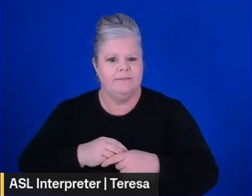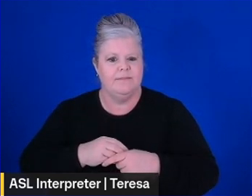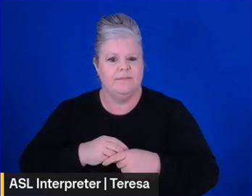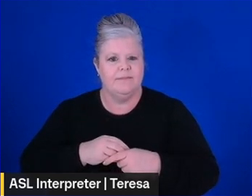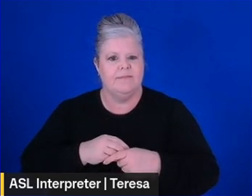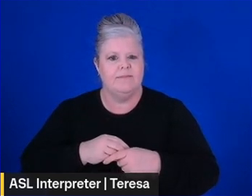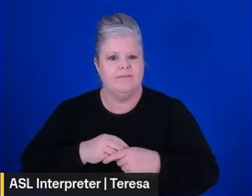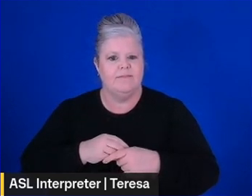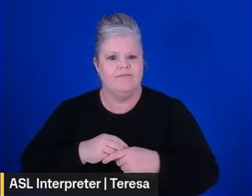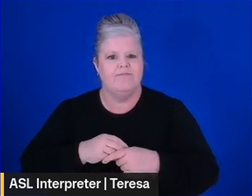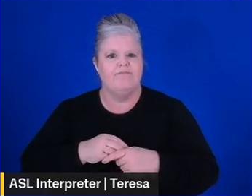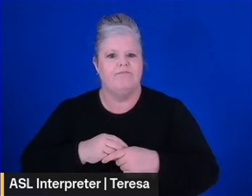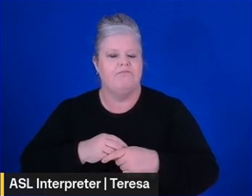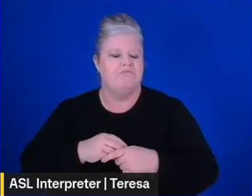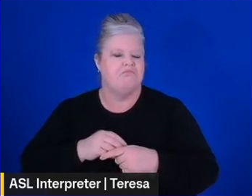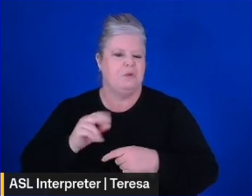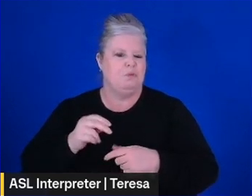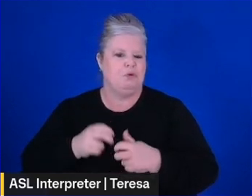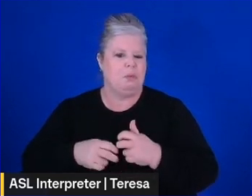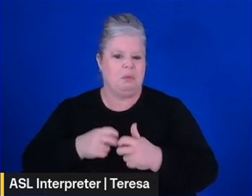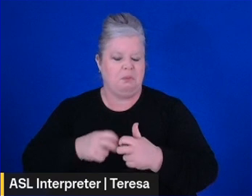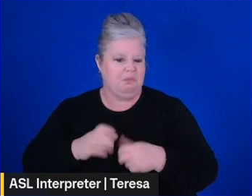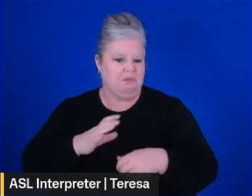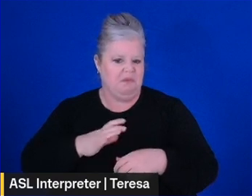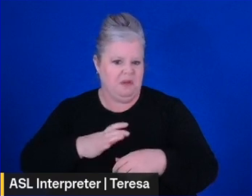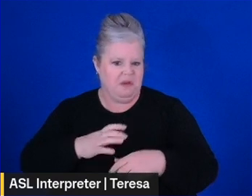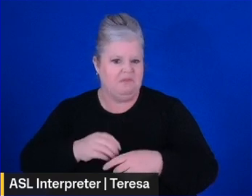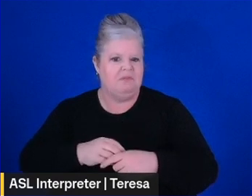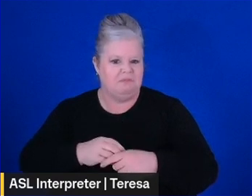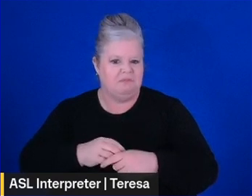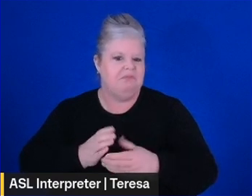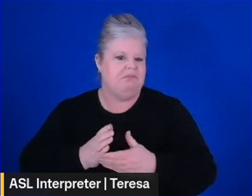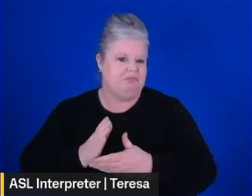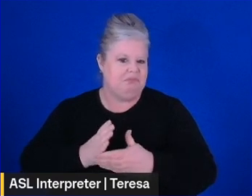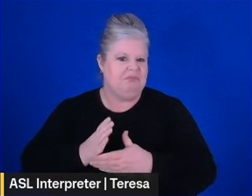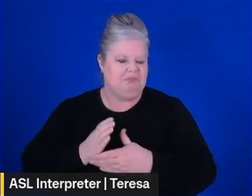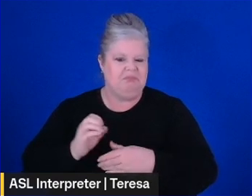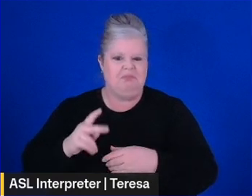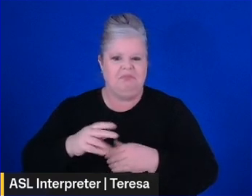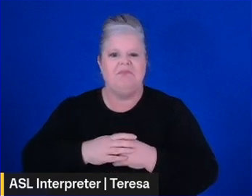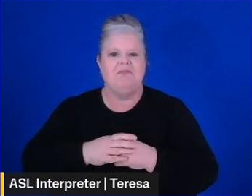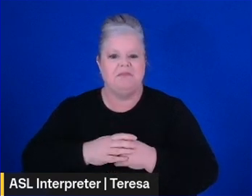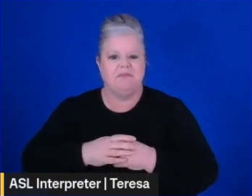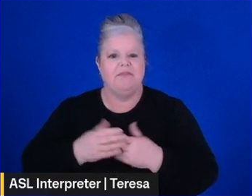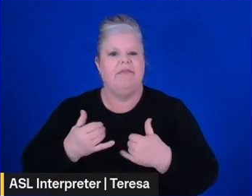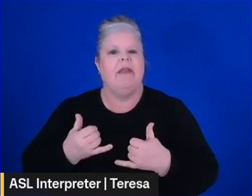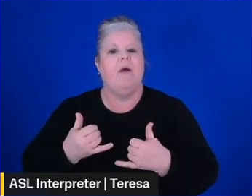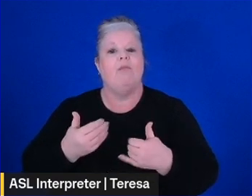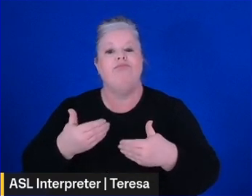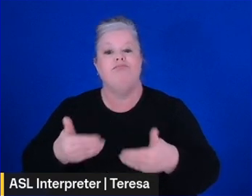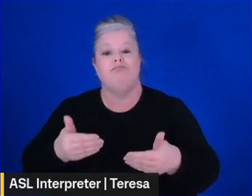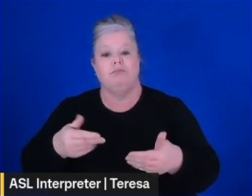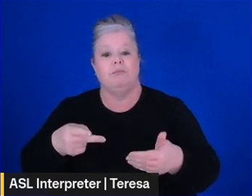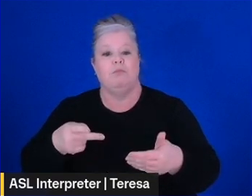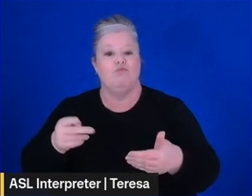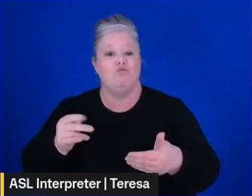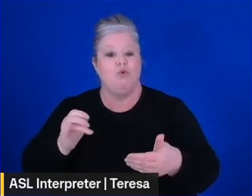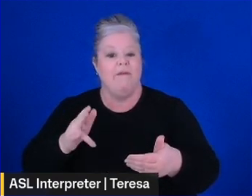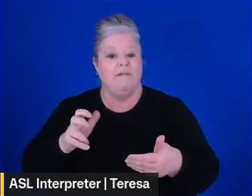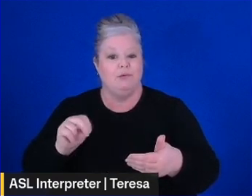So it's not a problem. It can take, yeah, it's okay. So now we are provisioning